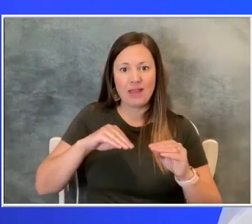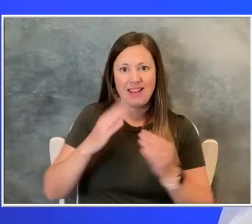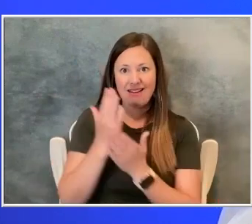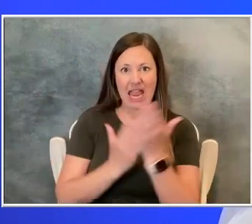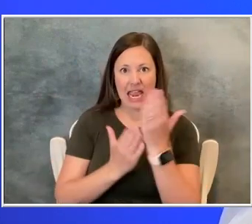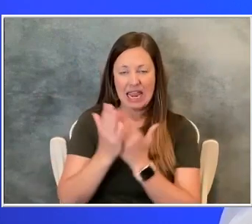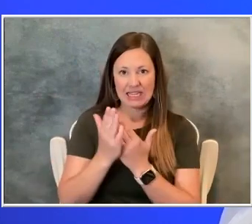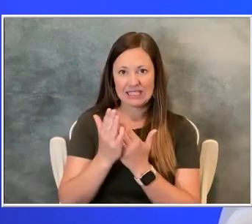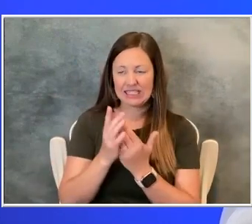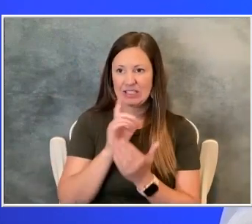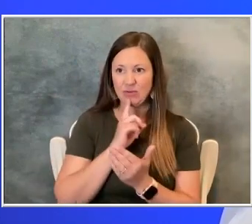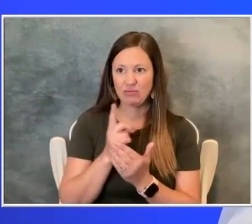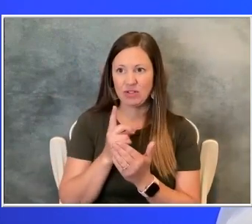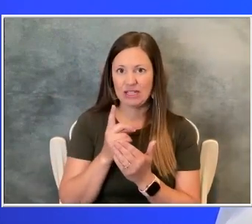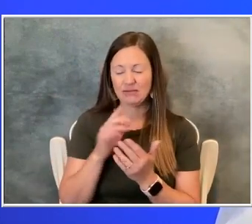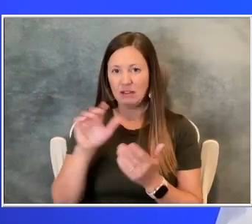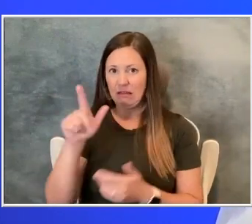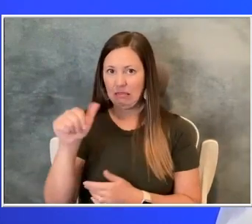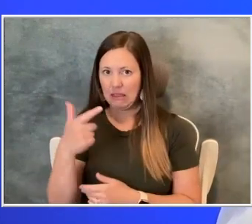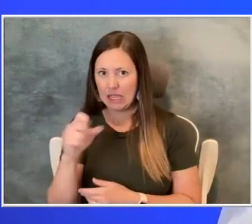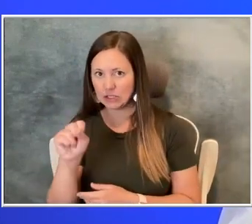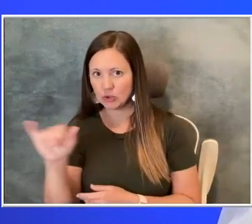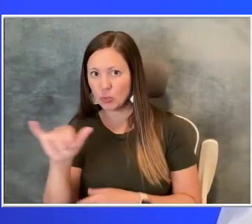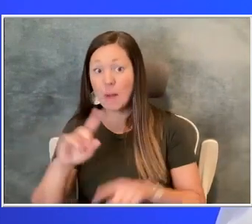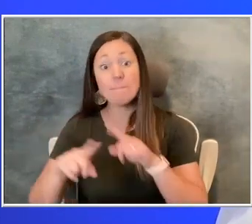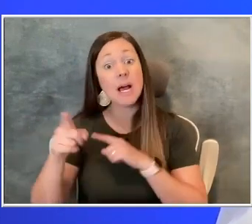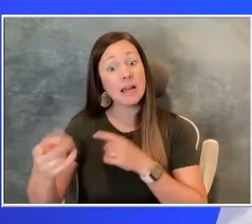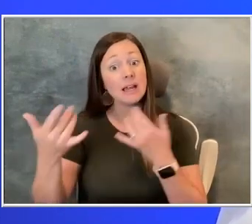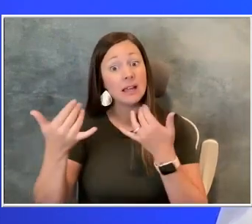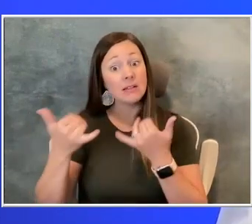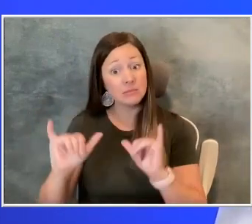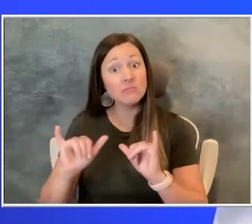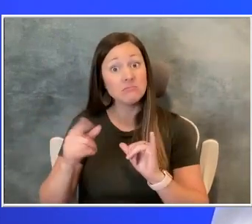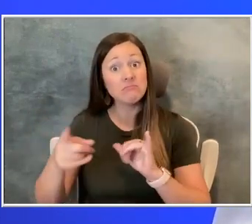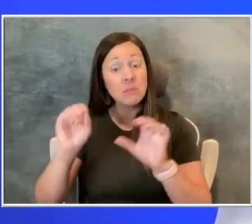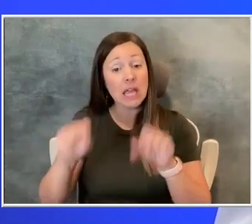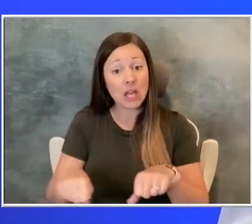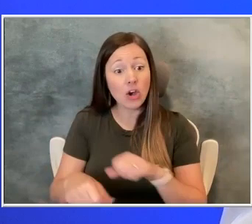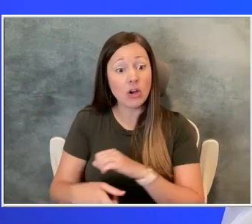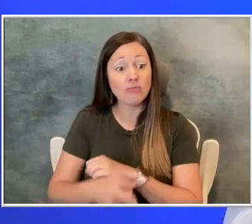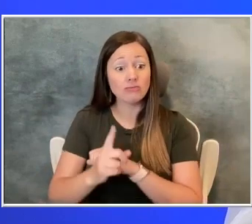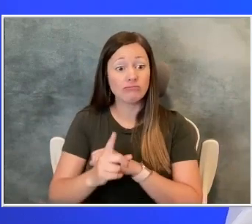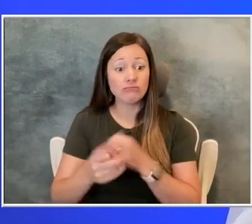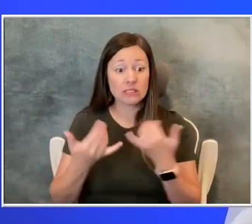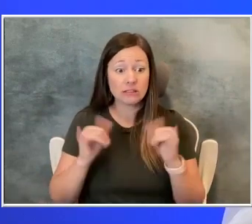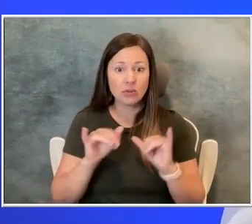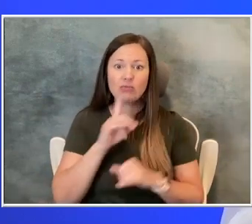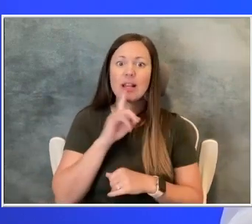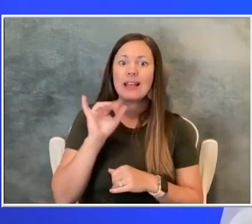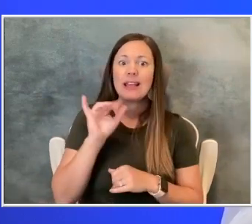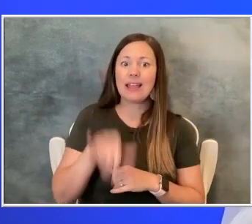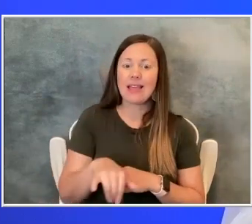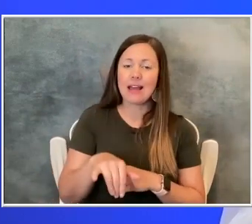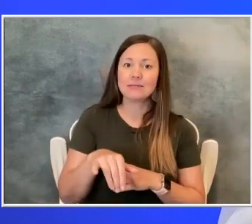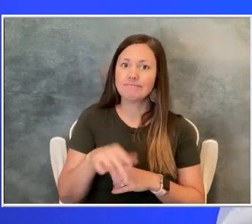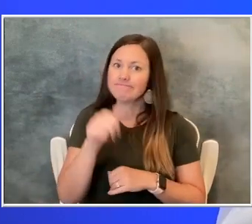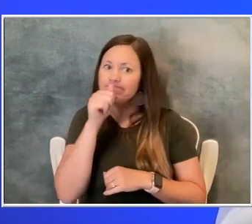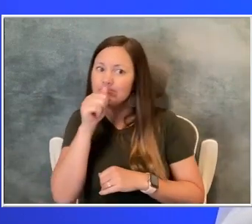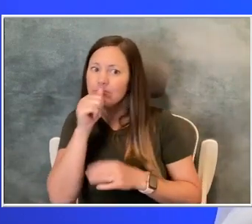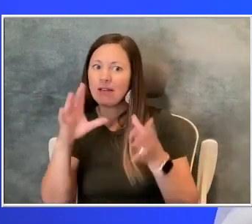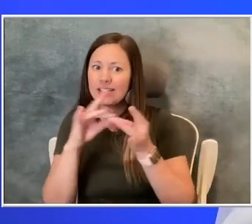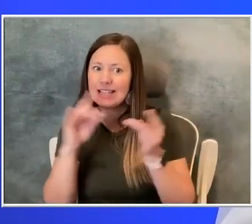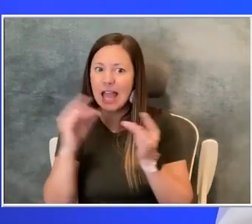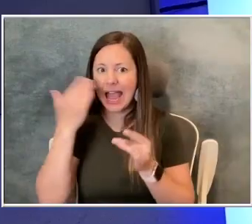and legs, of course, was actually still able to maintain an erection, believe it or not. That's, again, a very intimate statement at this time in the morning.